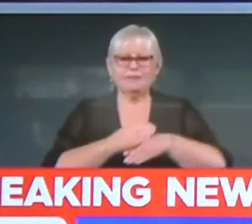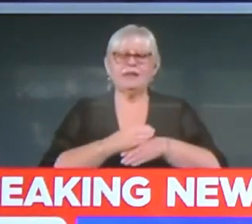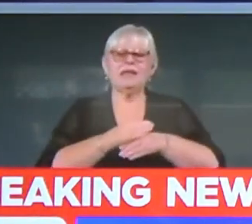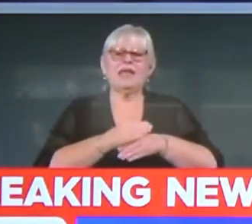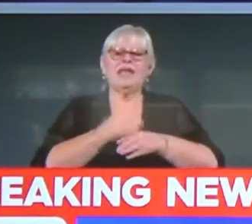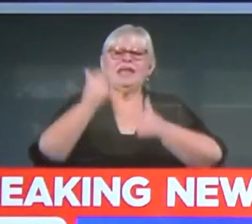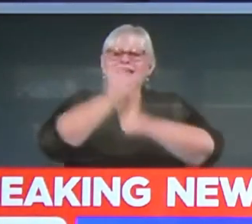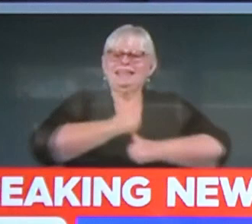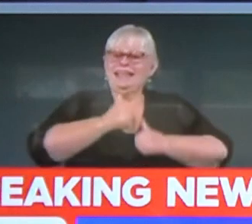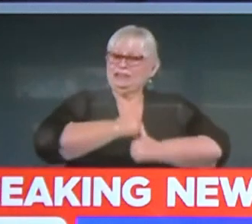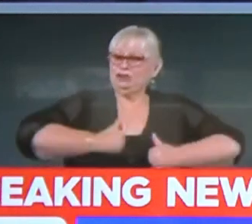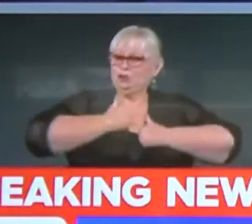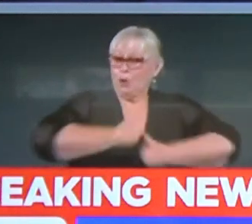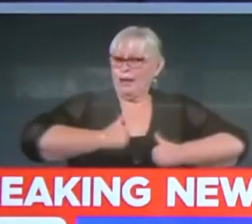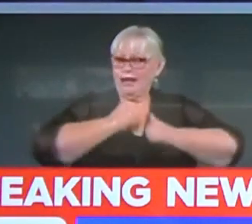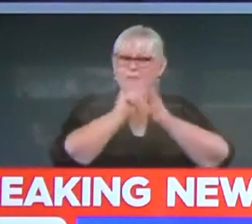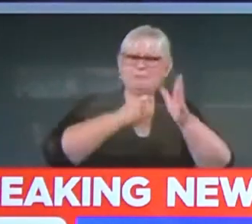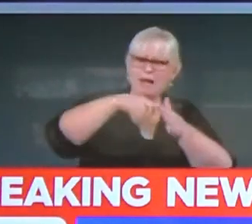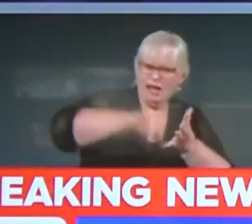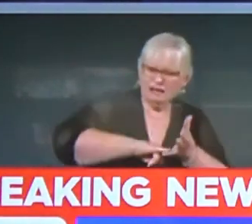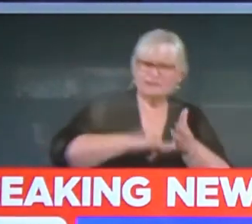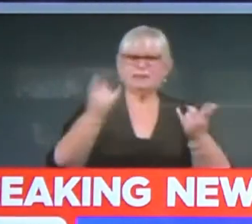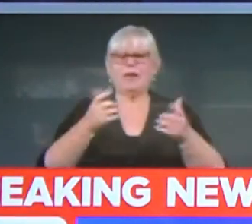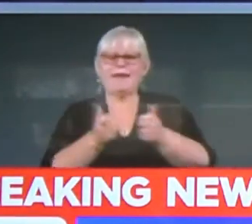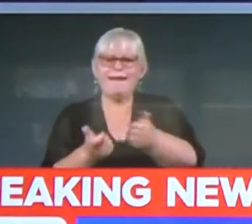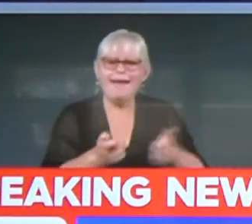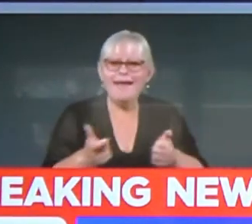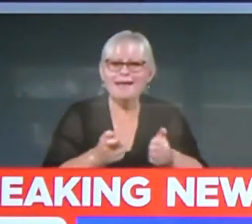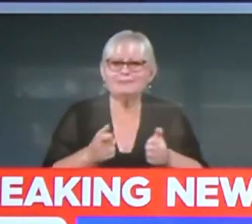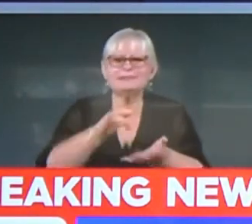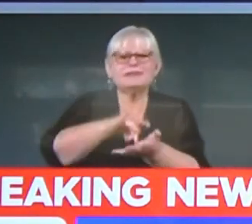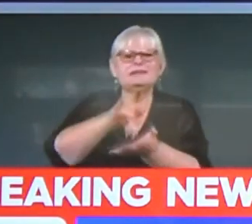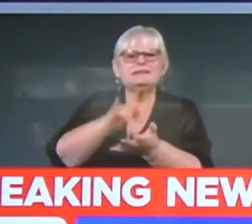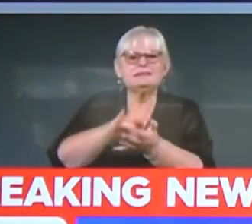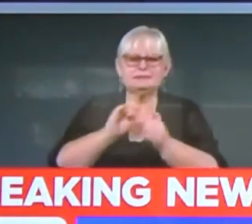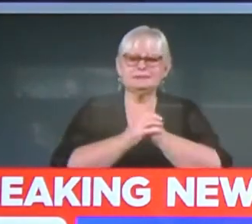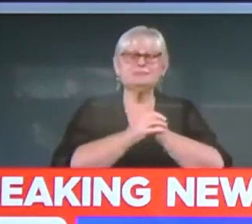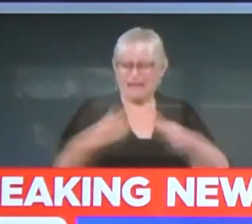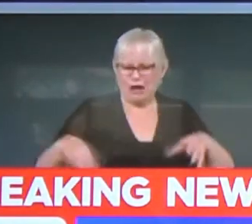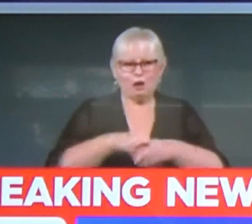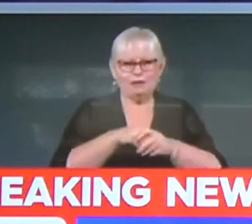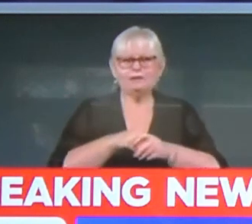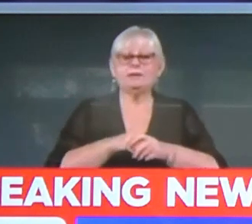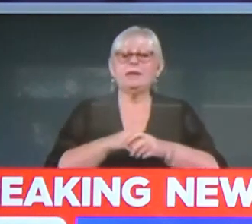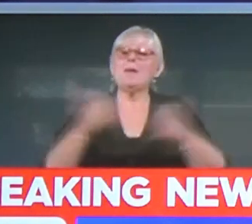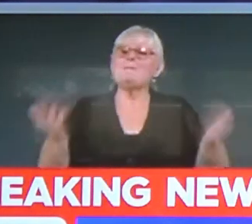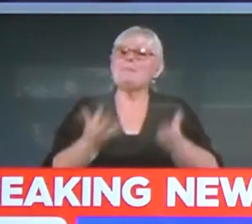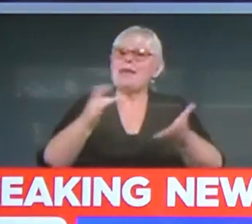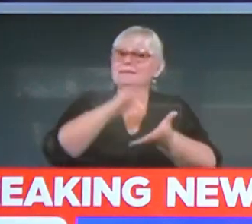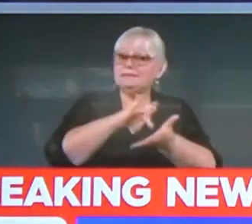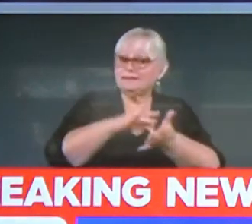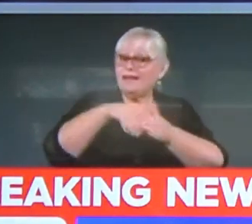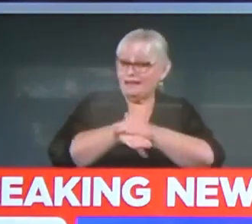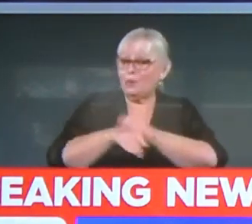Amusement parks and arcades are now included. Play centres, and both indoor and outdoor, are also